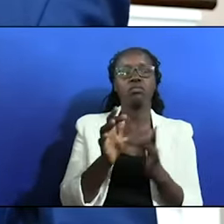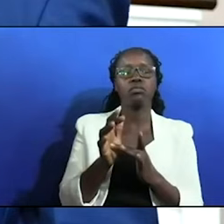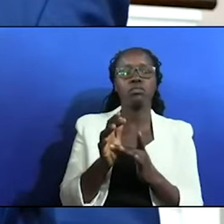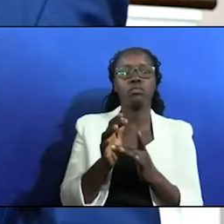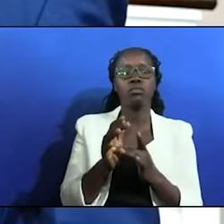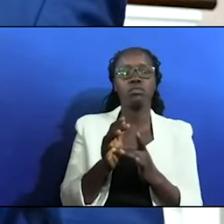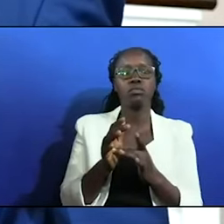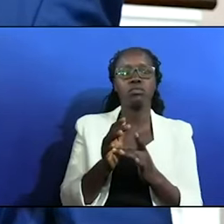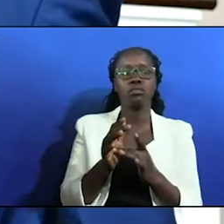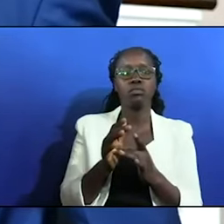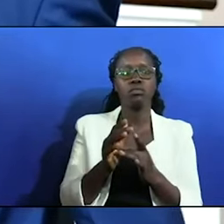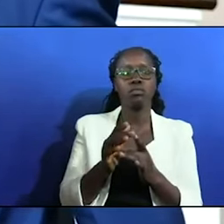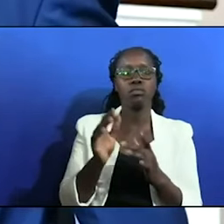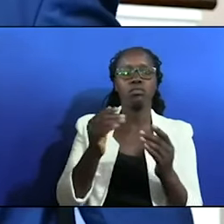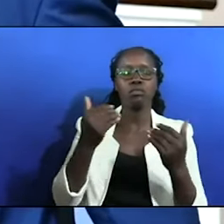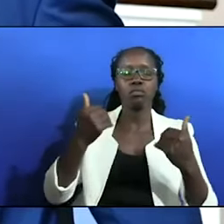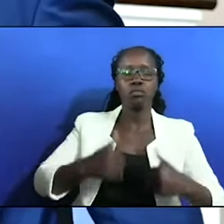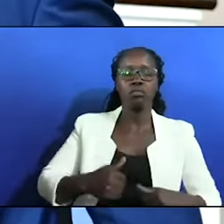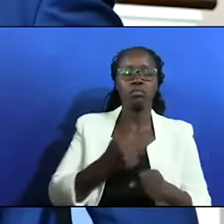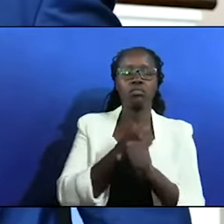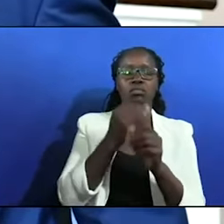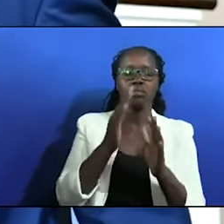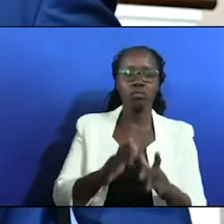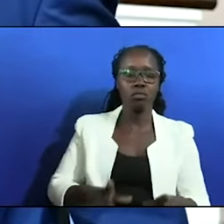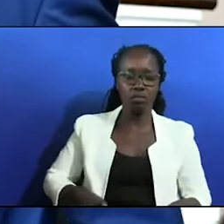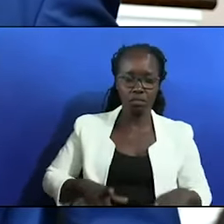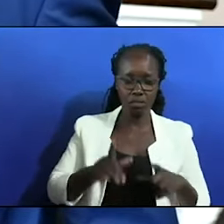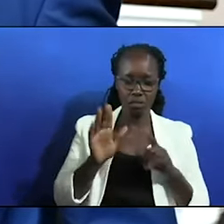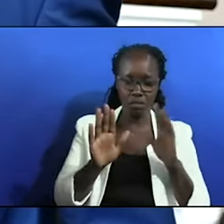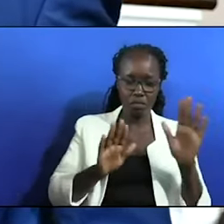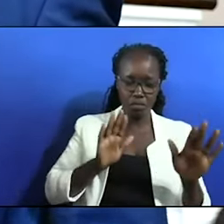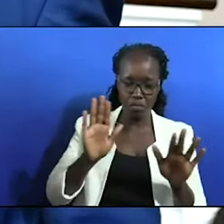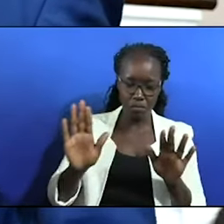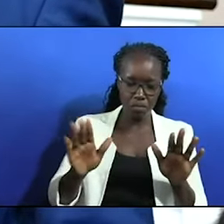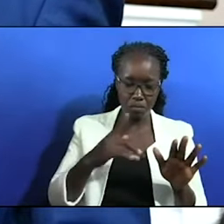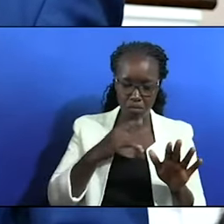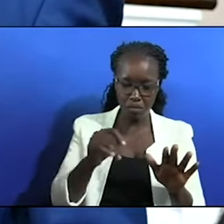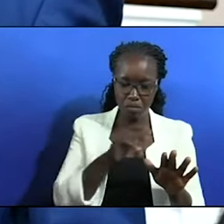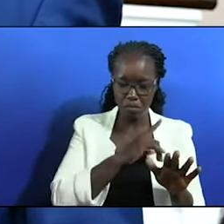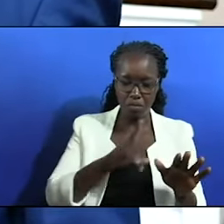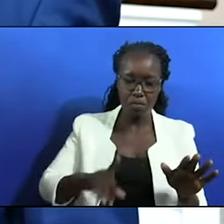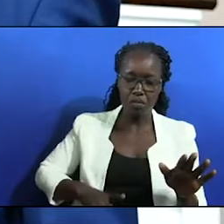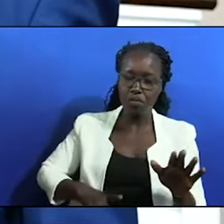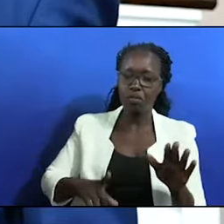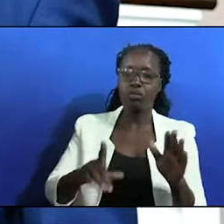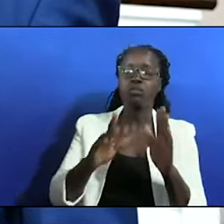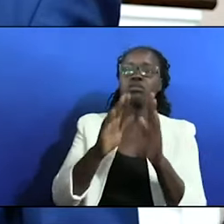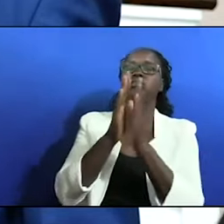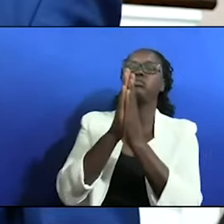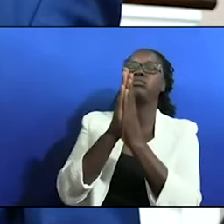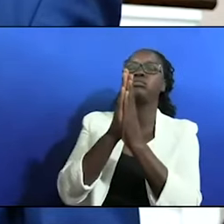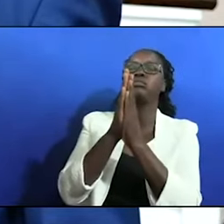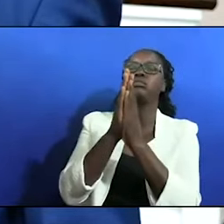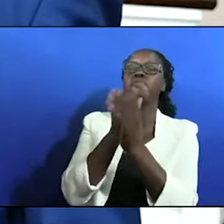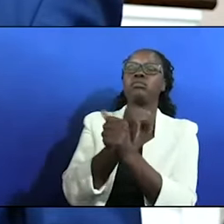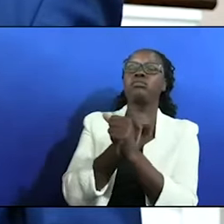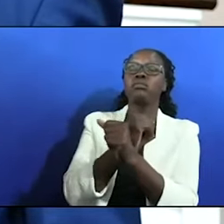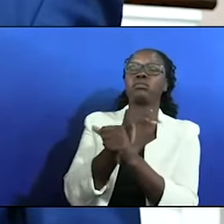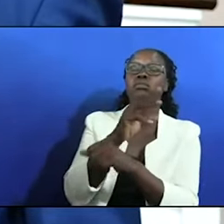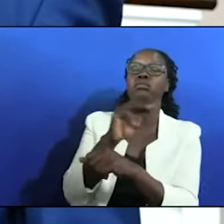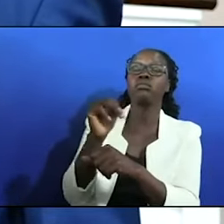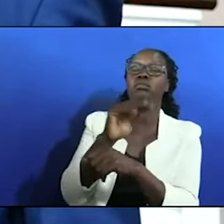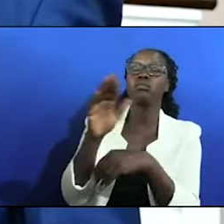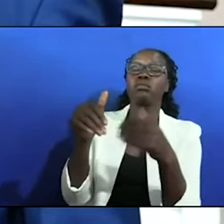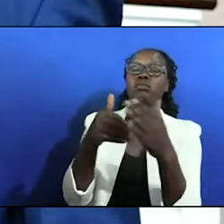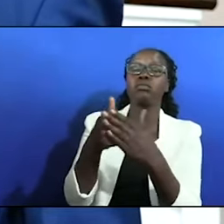be their personal savior in their lives. So, Lord, we ask you to protect them